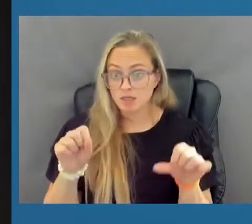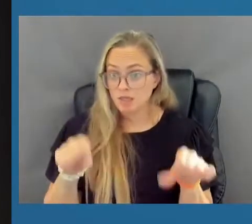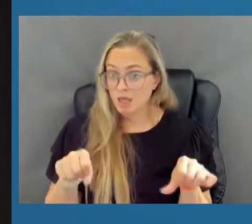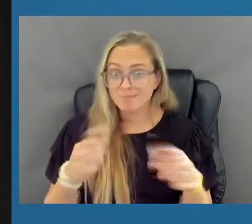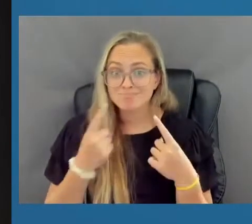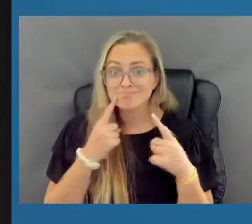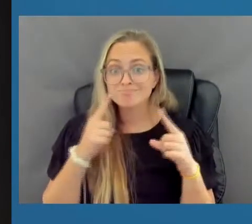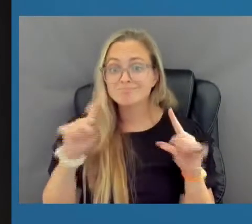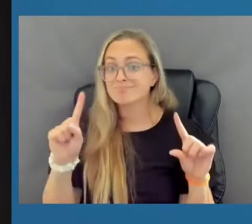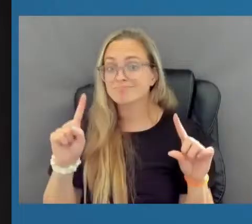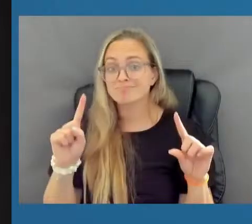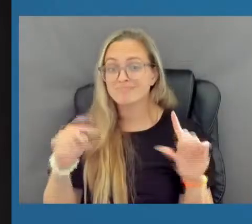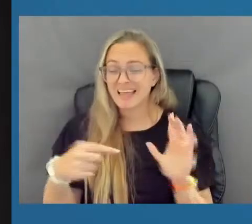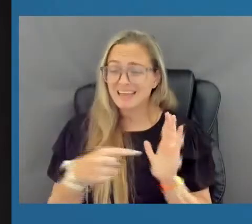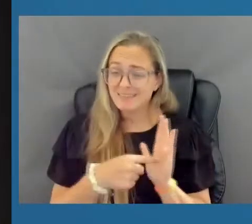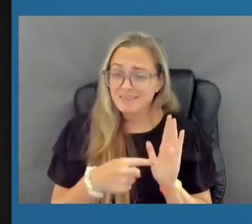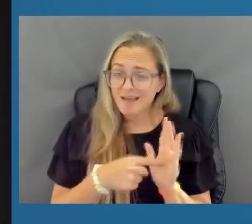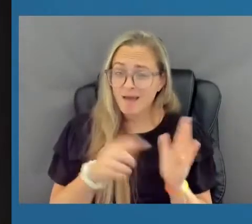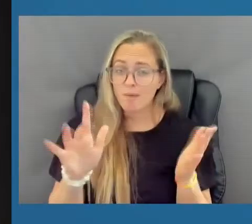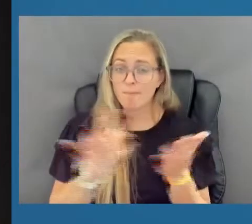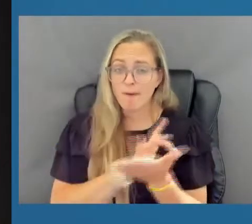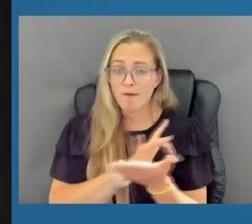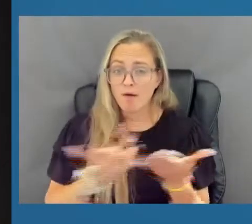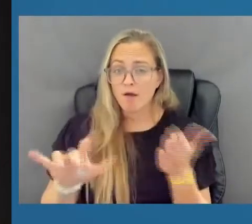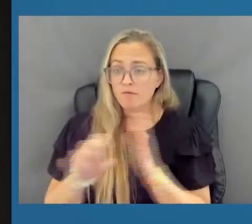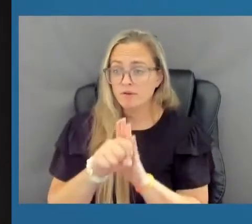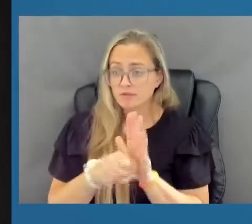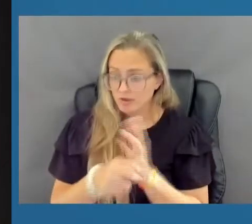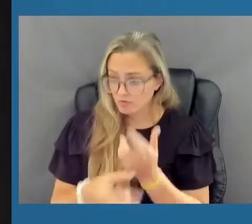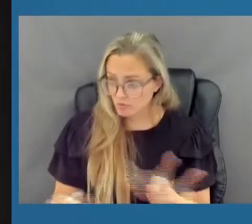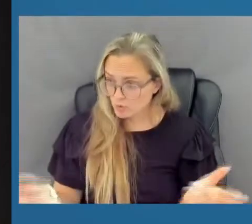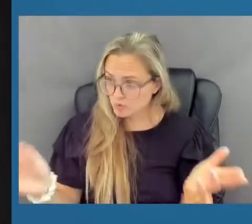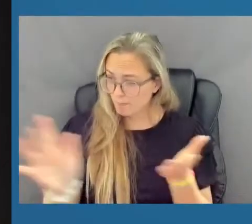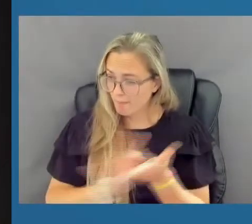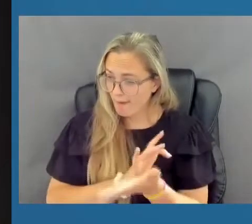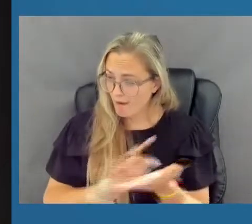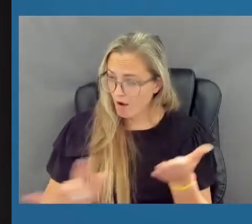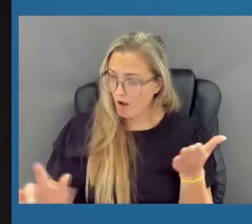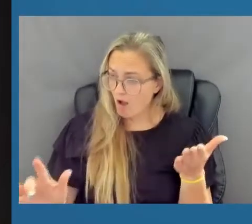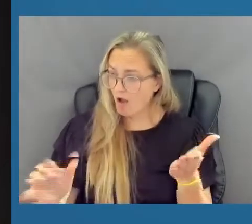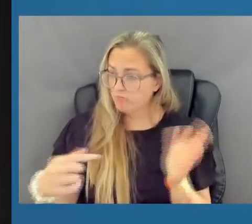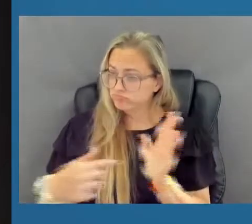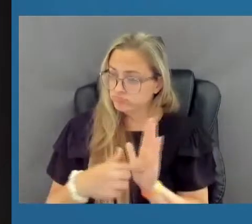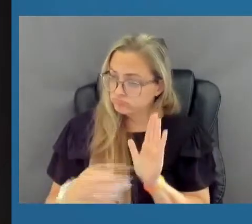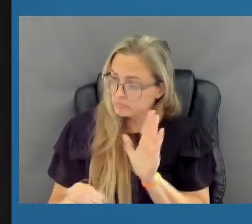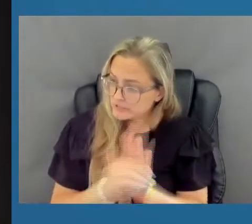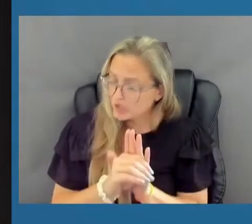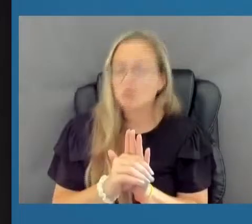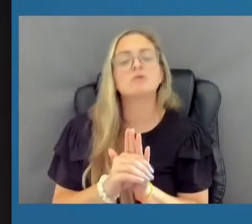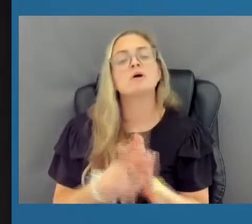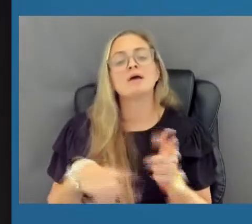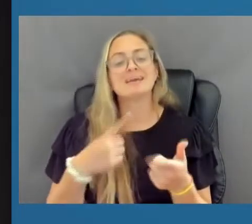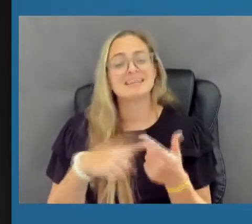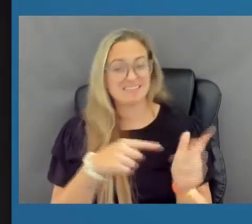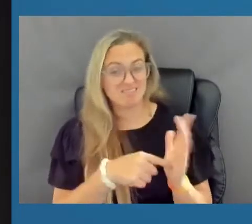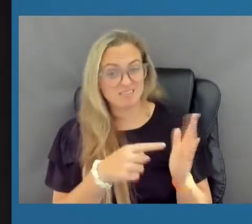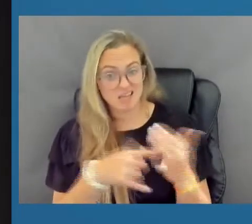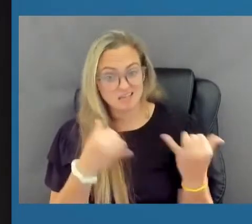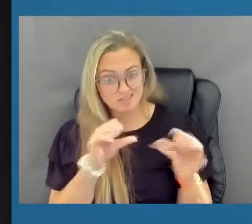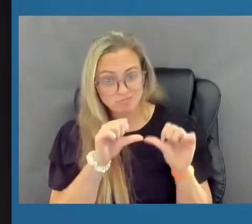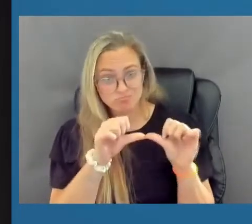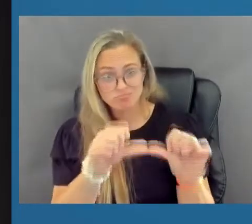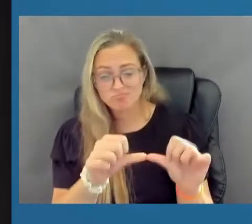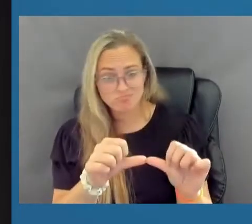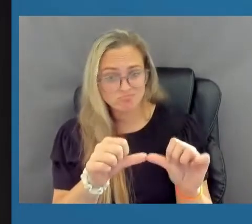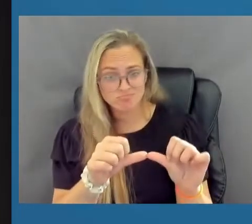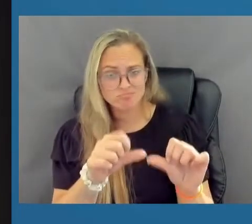lift that debt, pay it off with state resources, pay off that debt. Because as long as that debt was in place, we could not